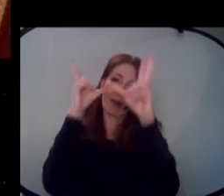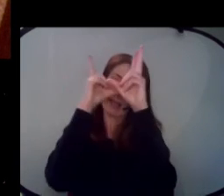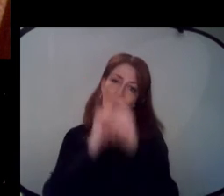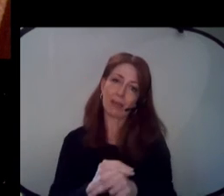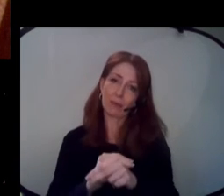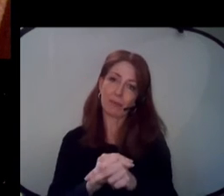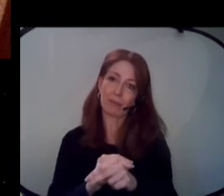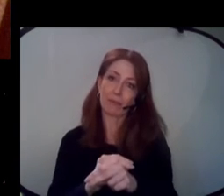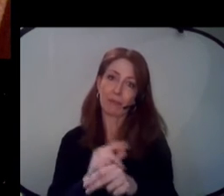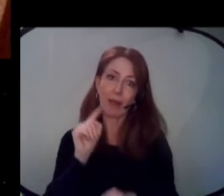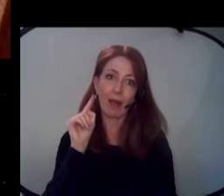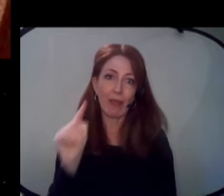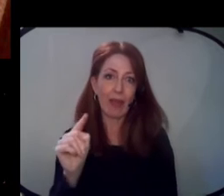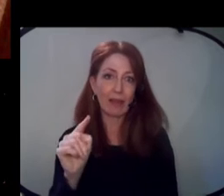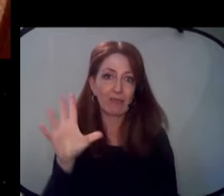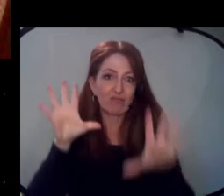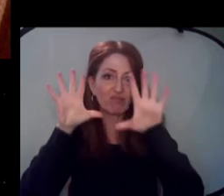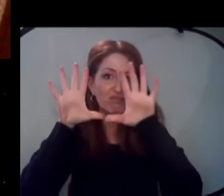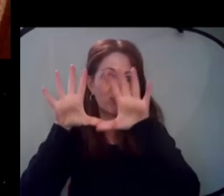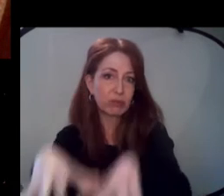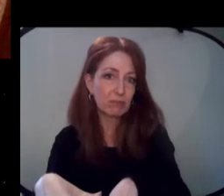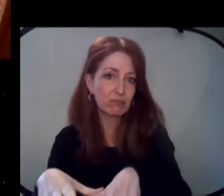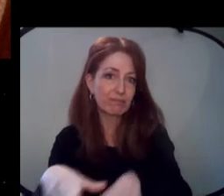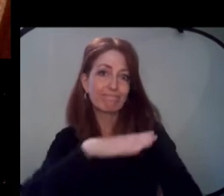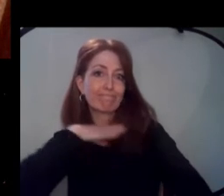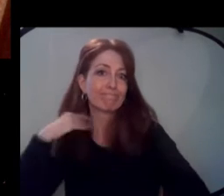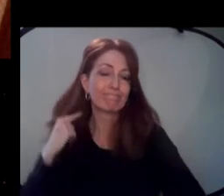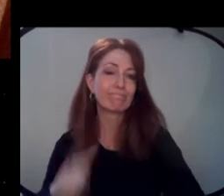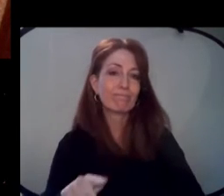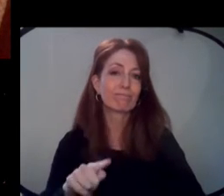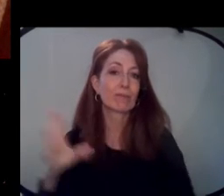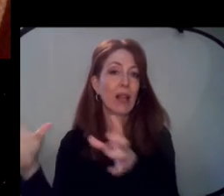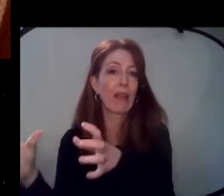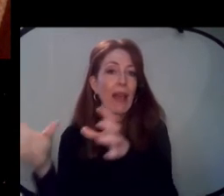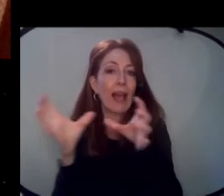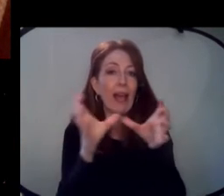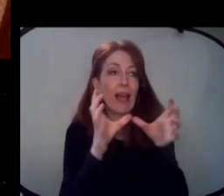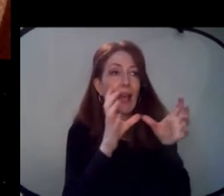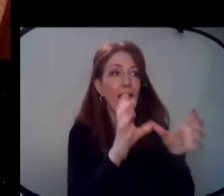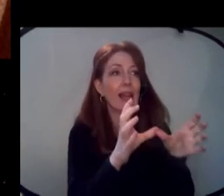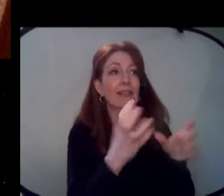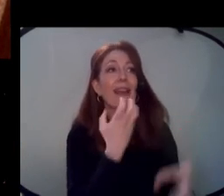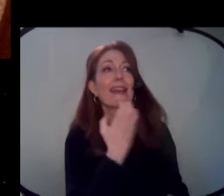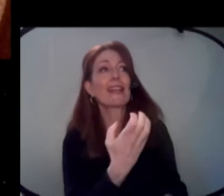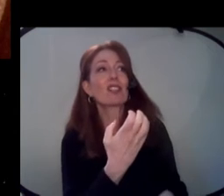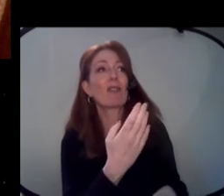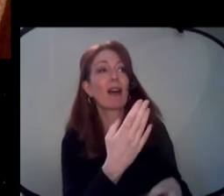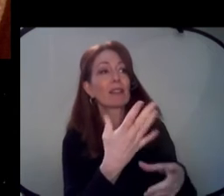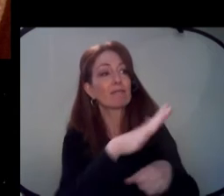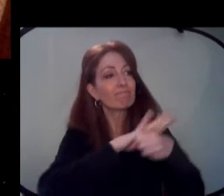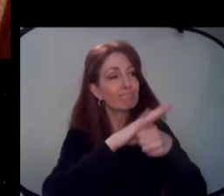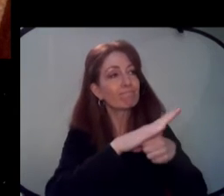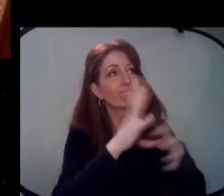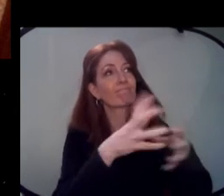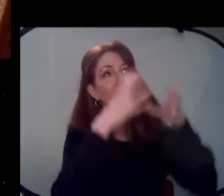Holofernes pounces and chops his head off and takes the head back to the Israelite camp, sticks it on the barricades,